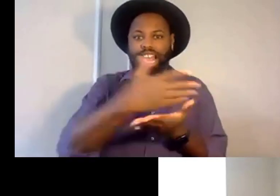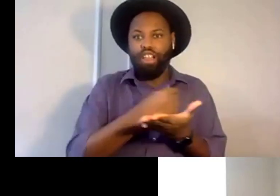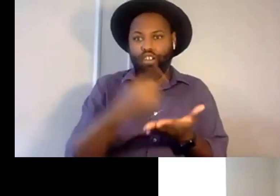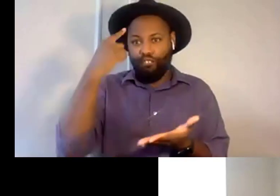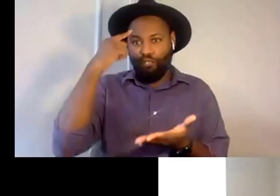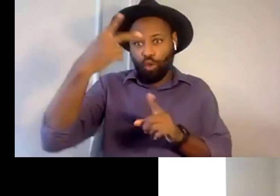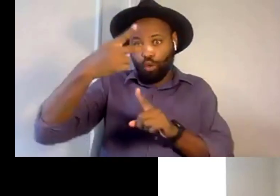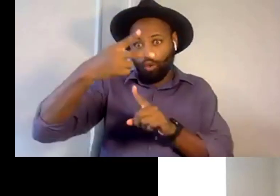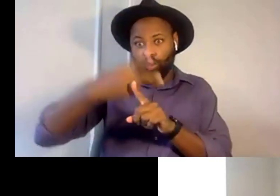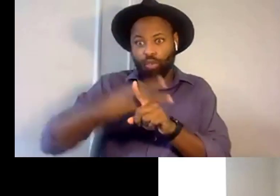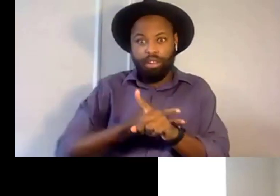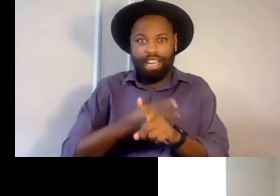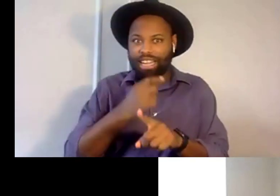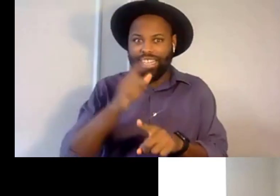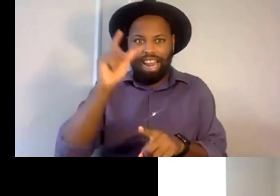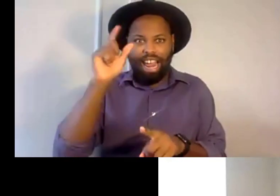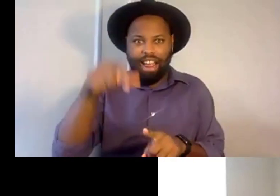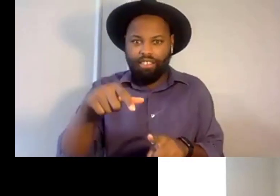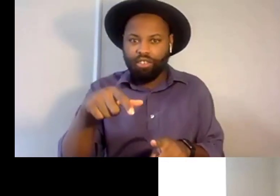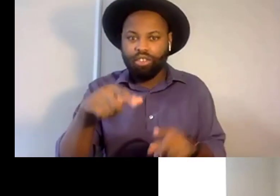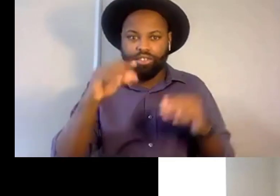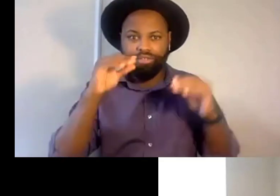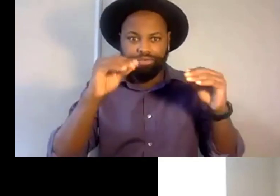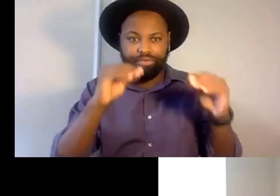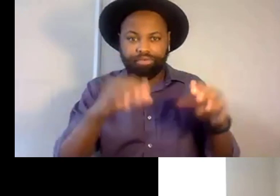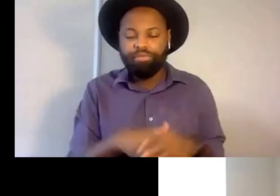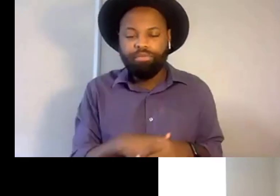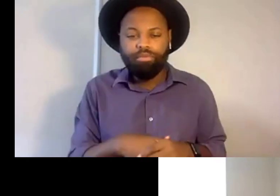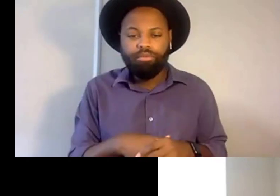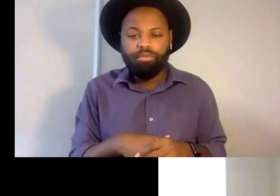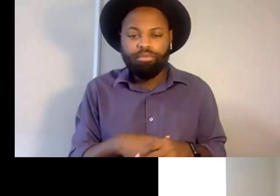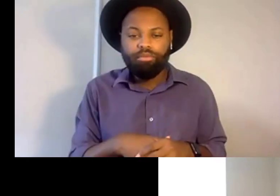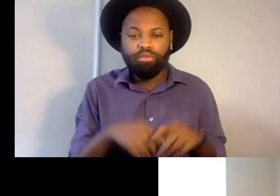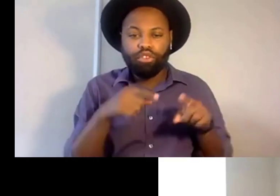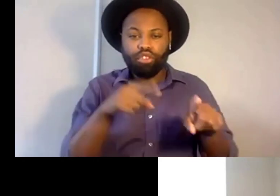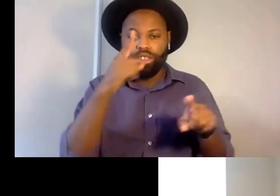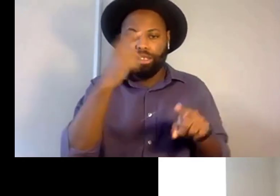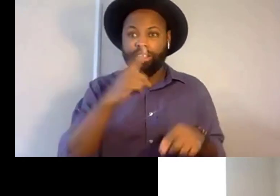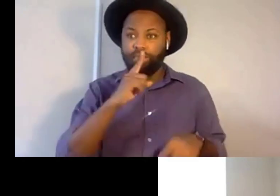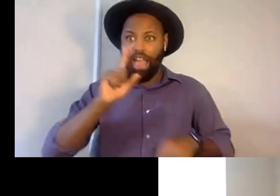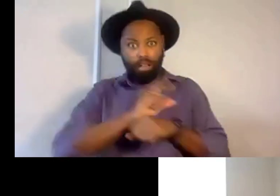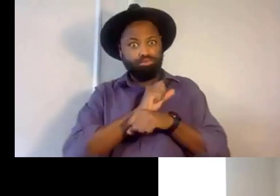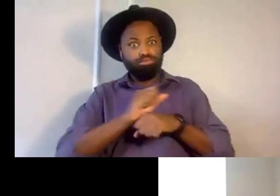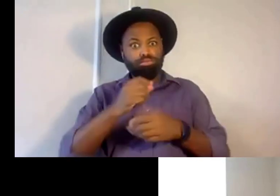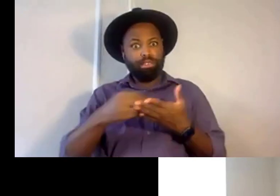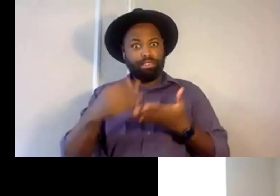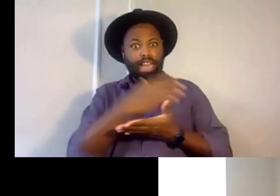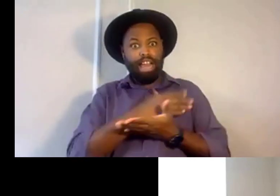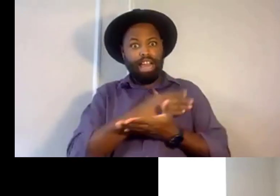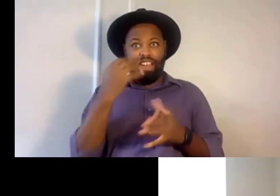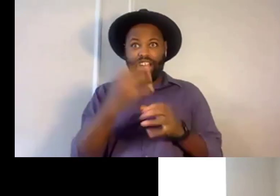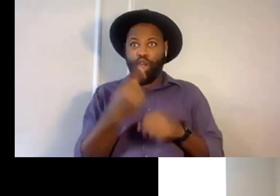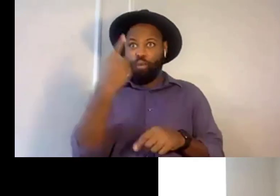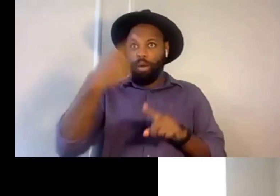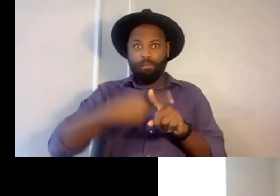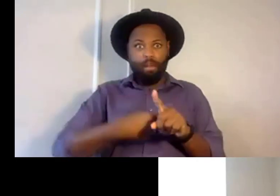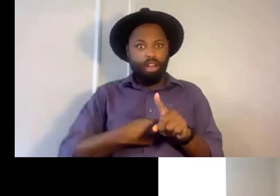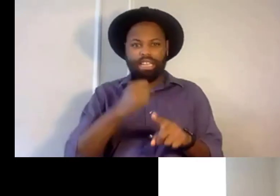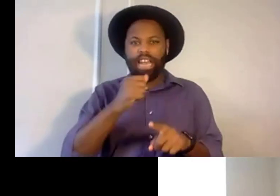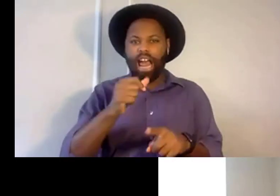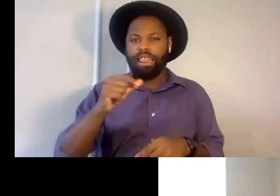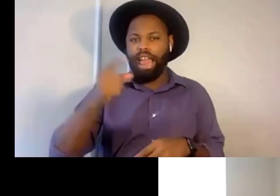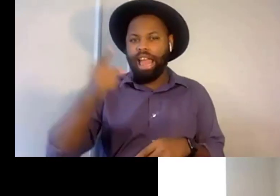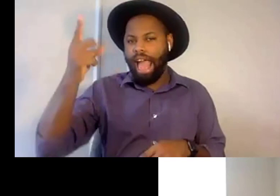I didn't have to actually, and it wasn't it was like my for real salary, like what I would get in a month. It wasn't a portion of my salary.